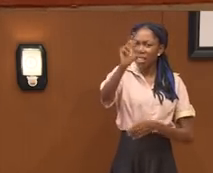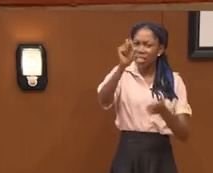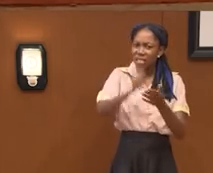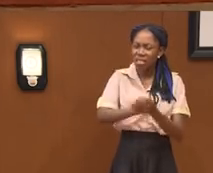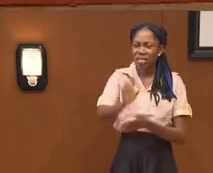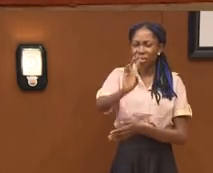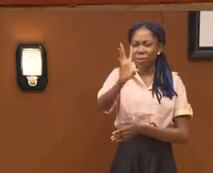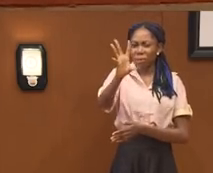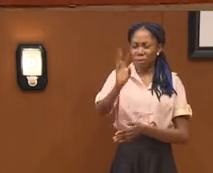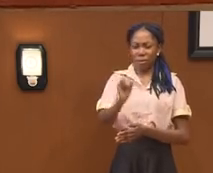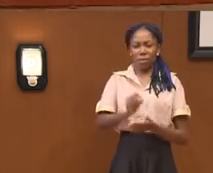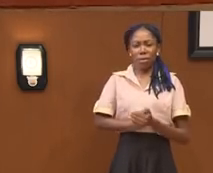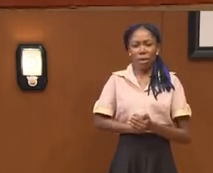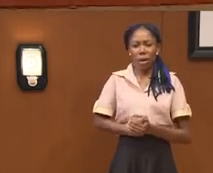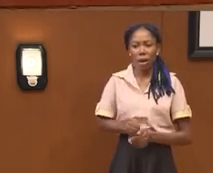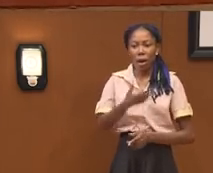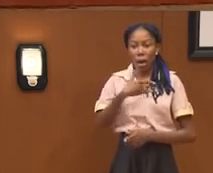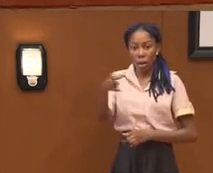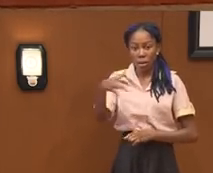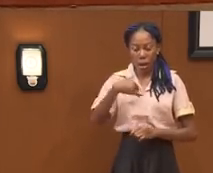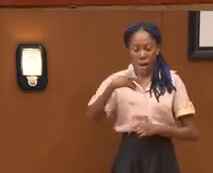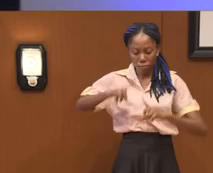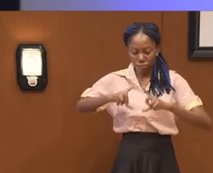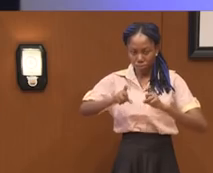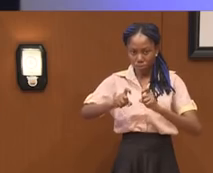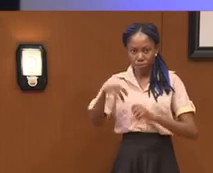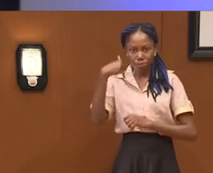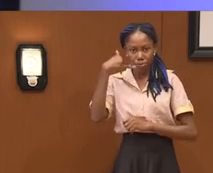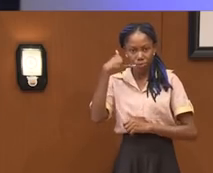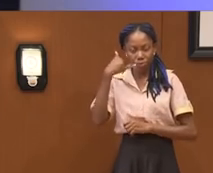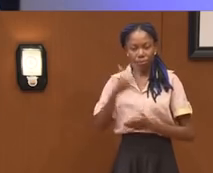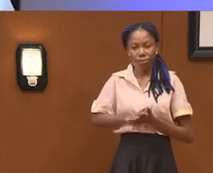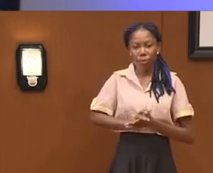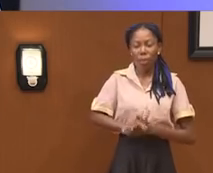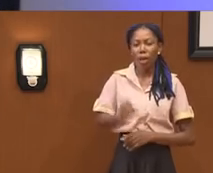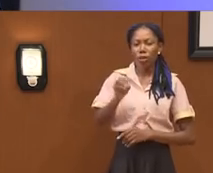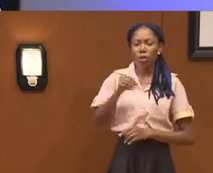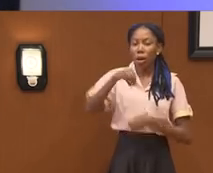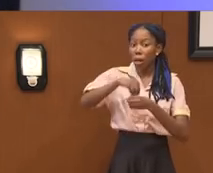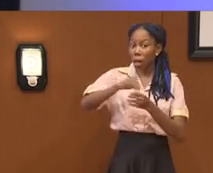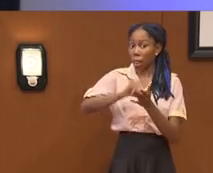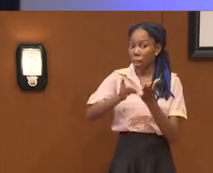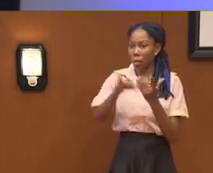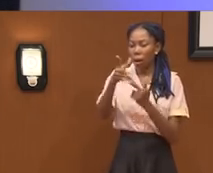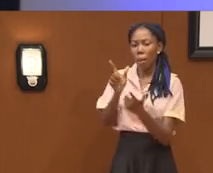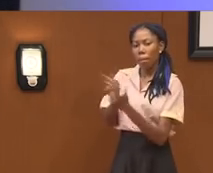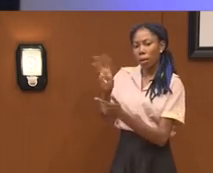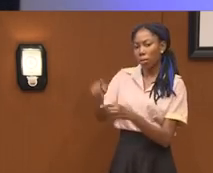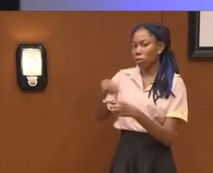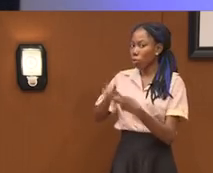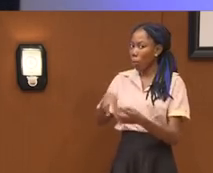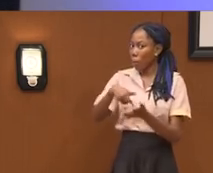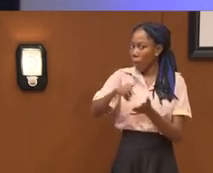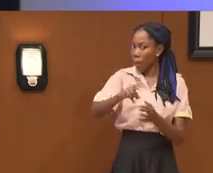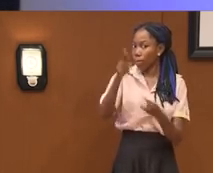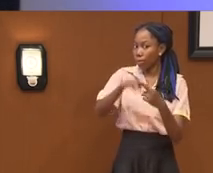339,750 naira, which I have the screenshot on my phone. So when he got to December, I met him to pay. He said he doesn't have